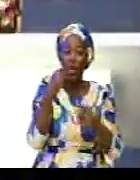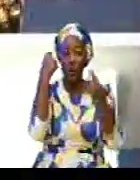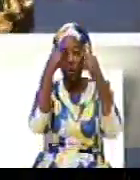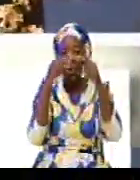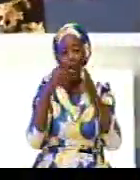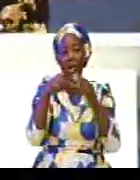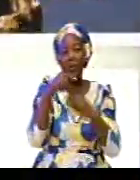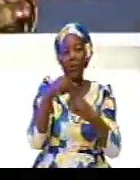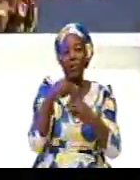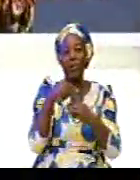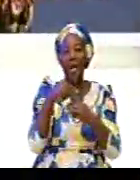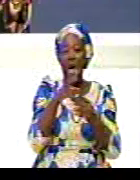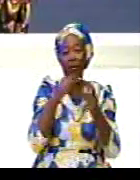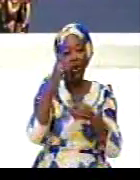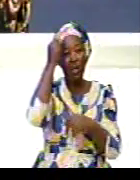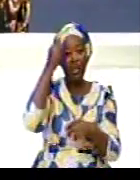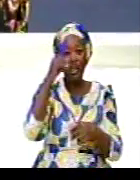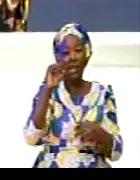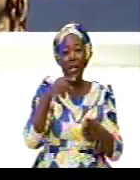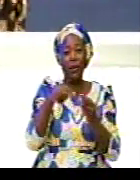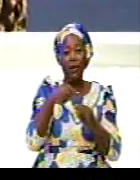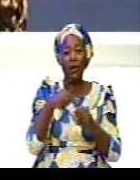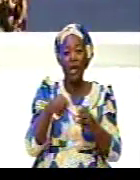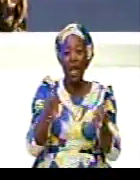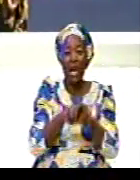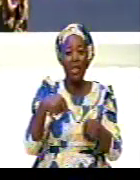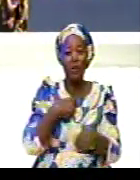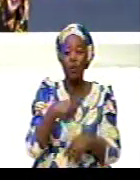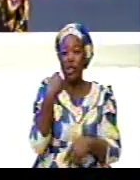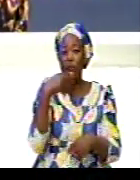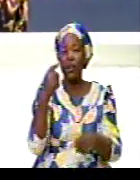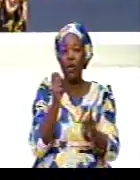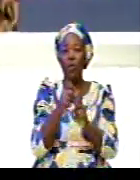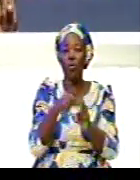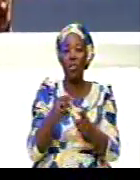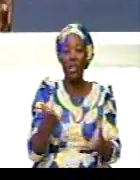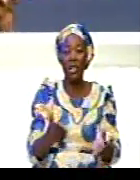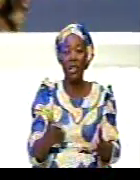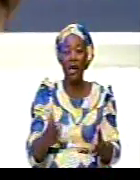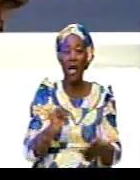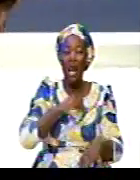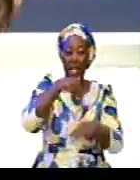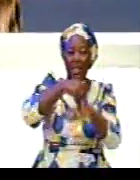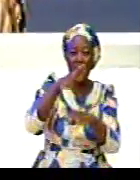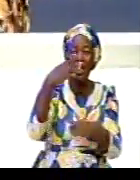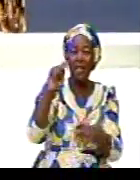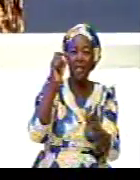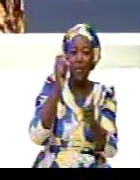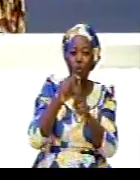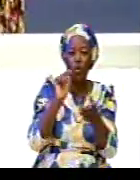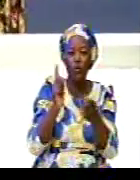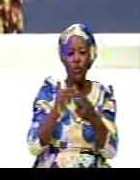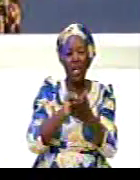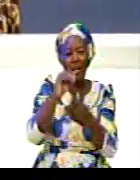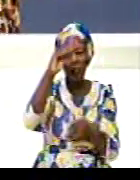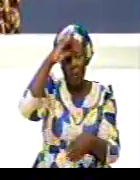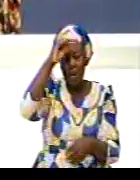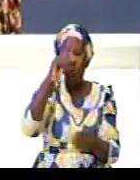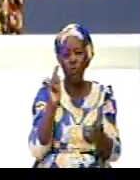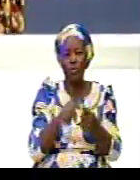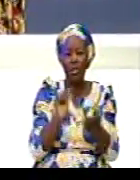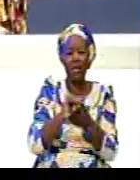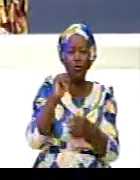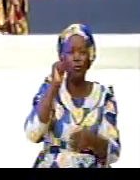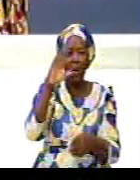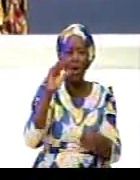Concerning that person in the hospital that you are concerned about, as we speak the word here, I send